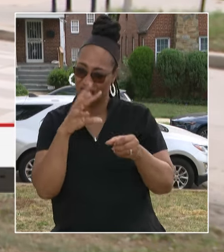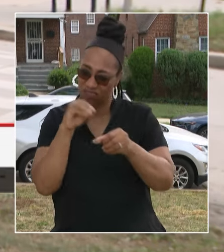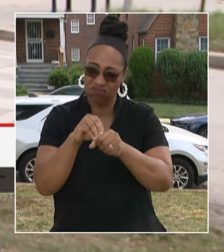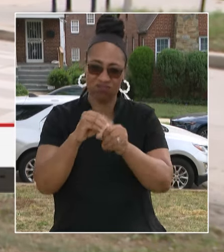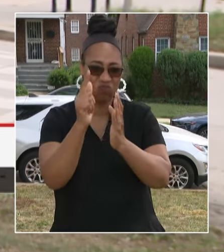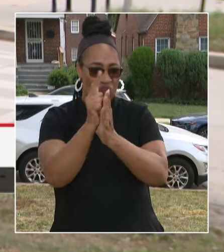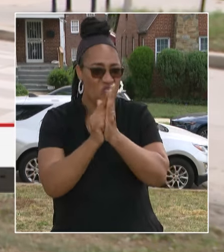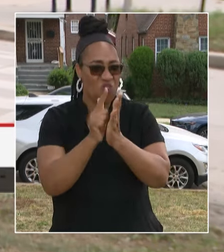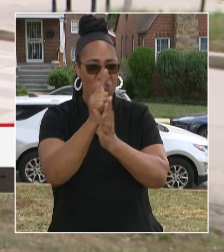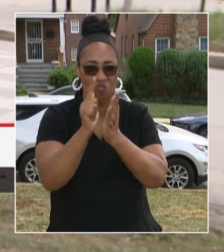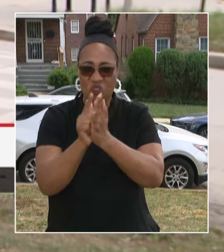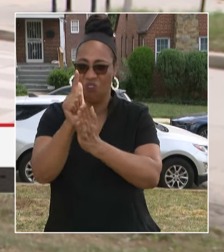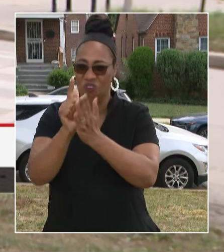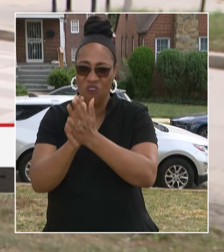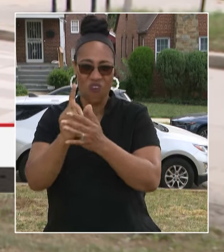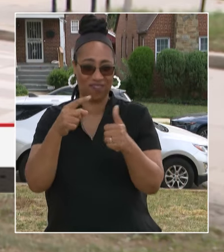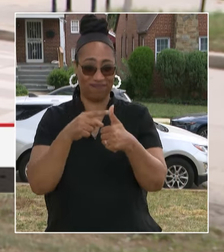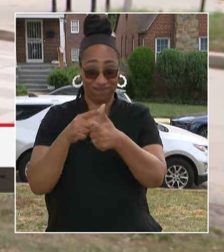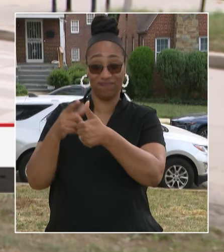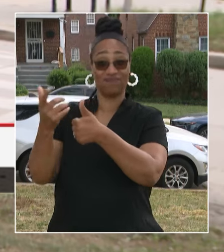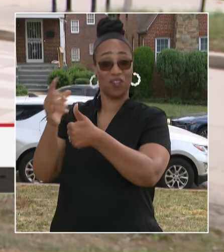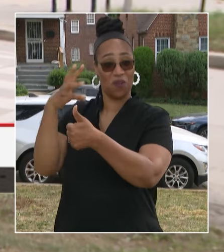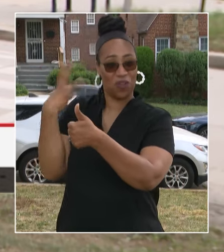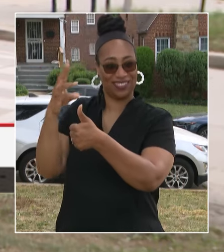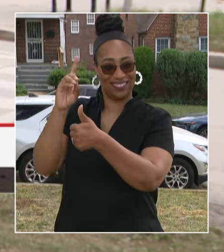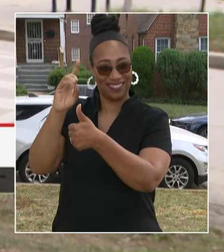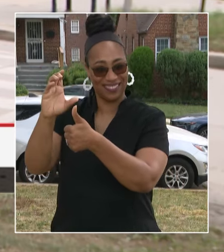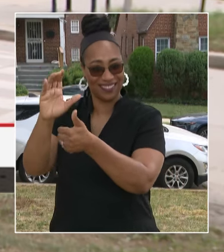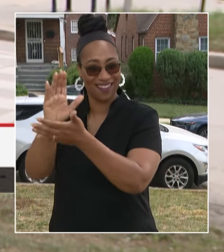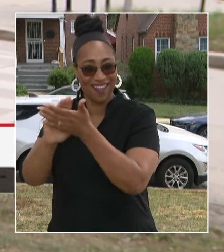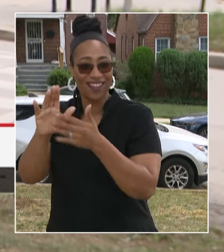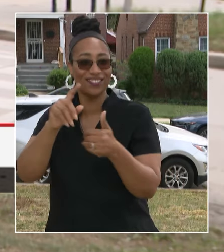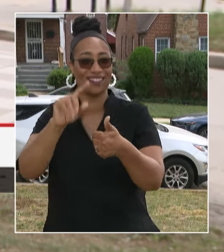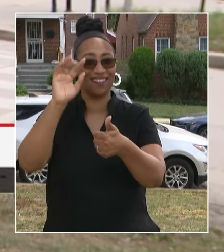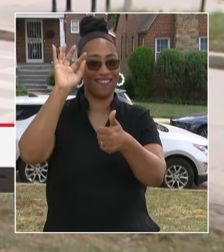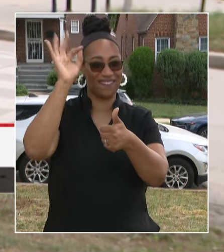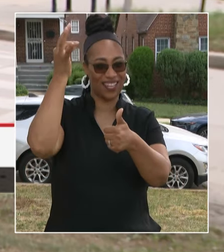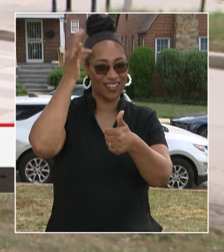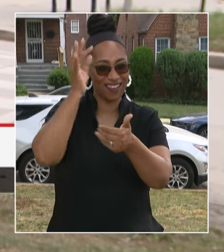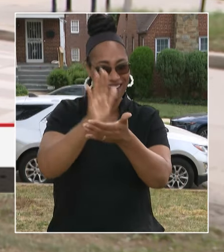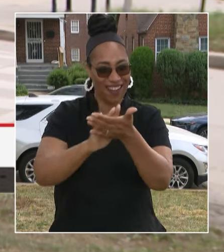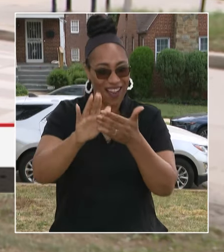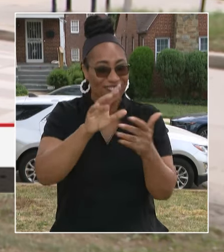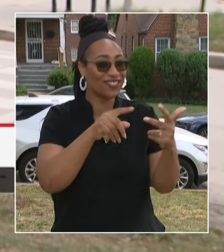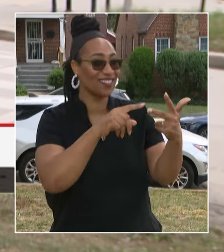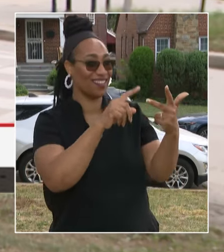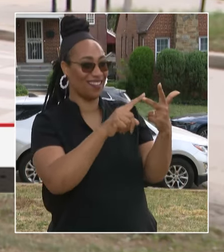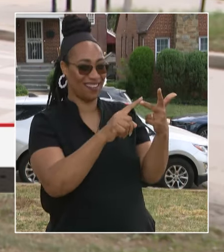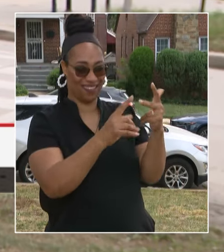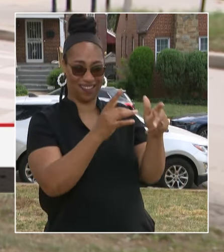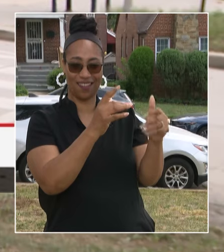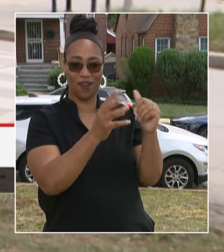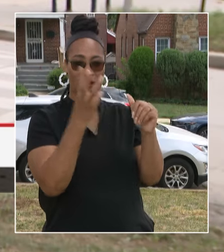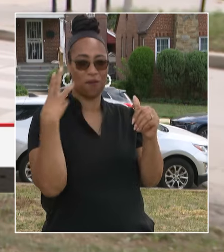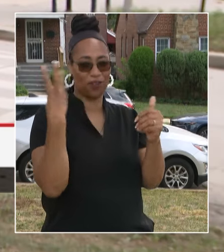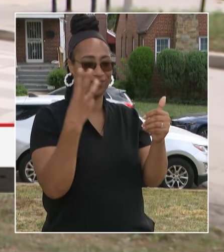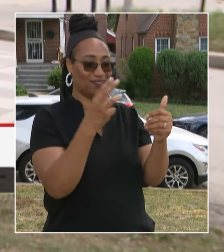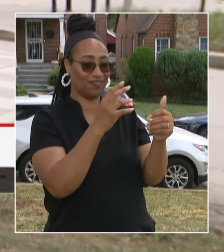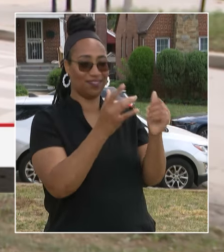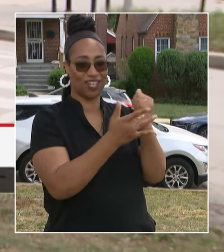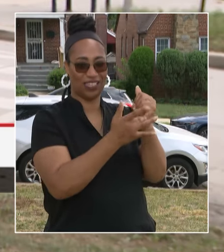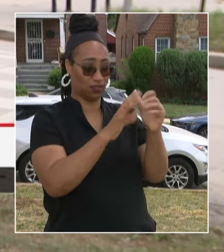Columbia. He also served as the chairman of the Committee on Education and later the Committee on